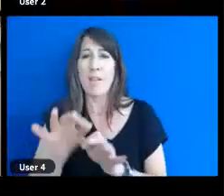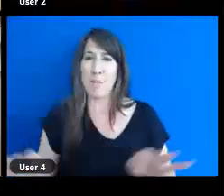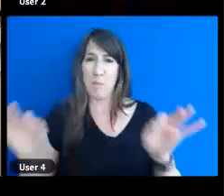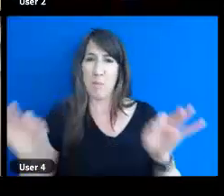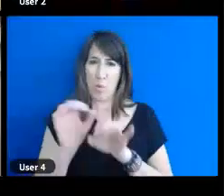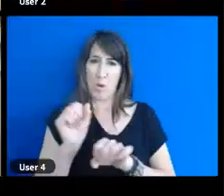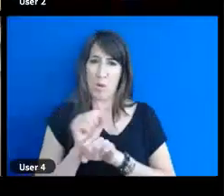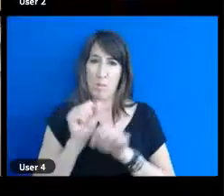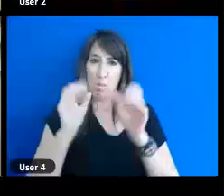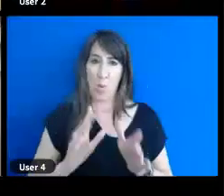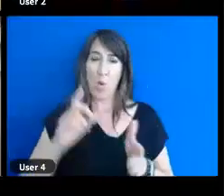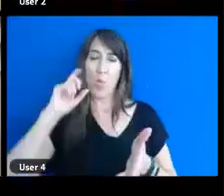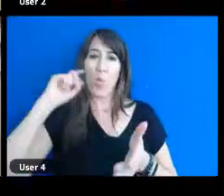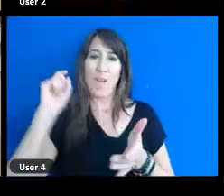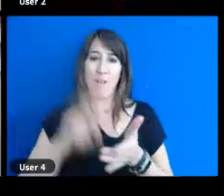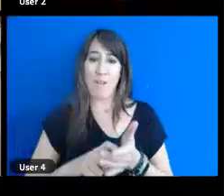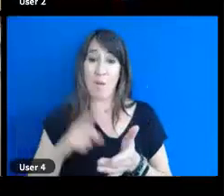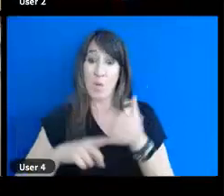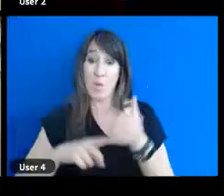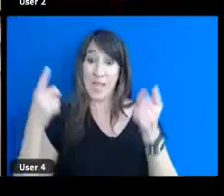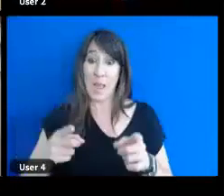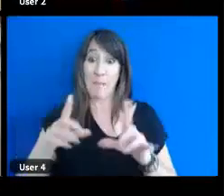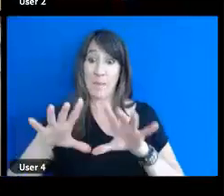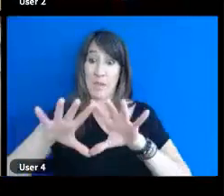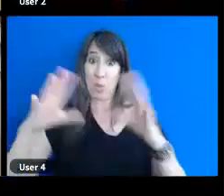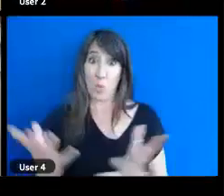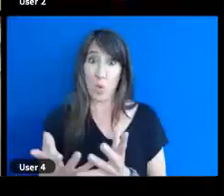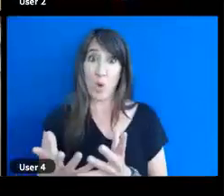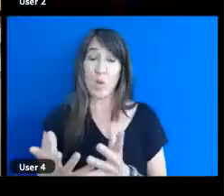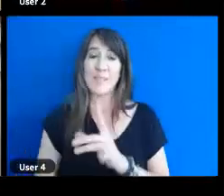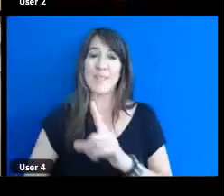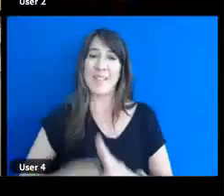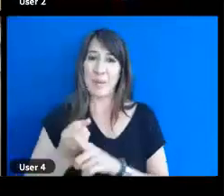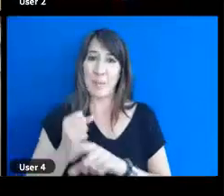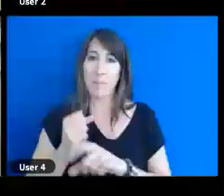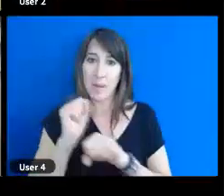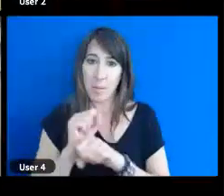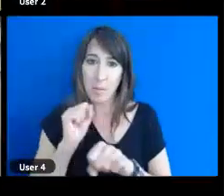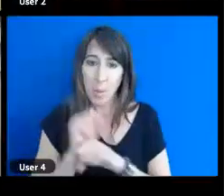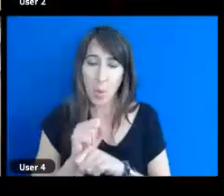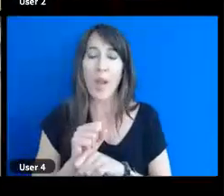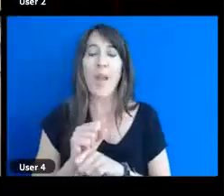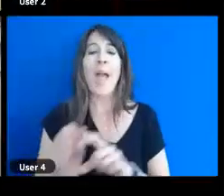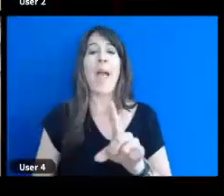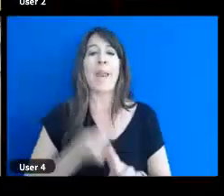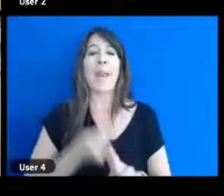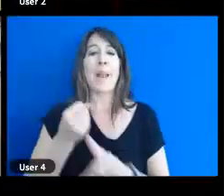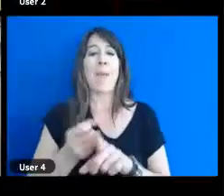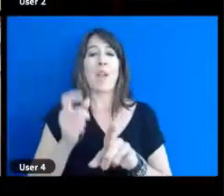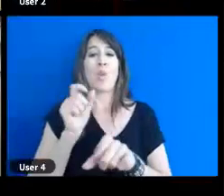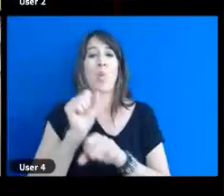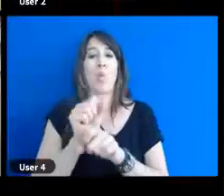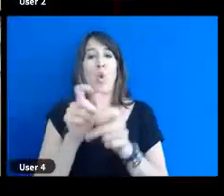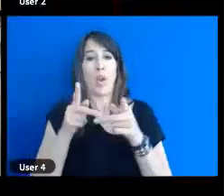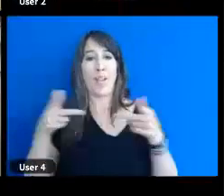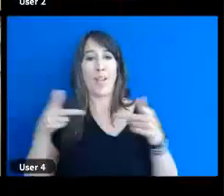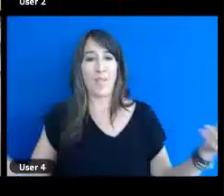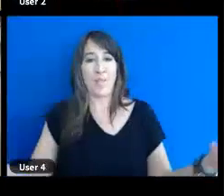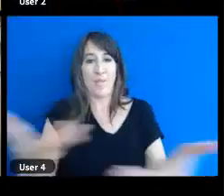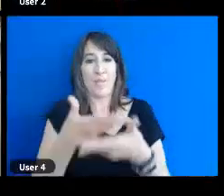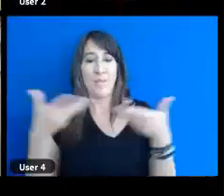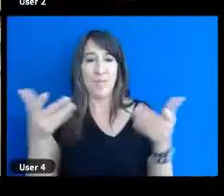going on in the world. And I think it's really important that employers recognize that what's happening in the world is impacting their employees, and then